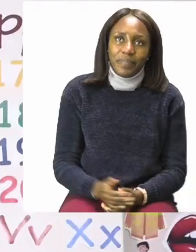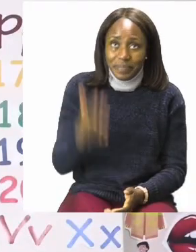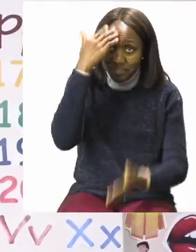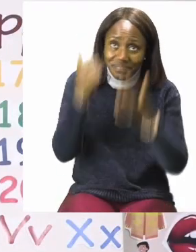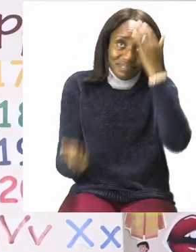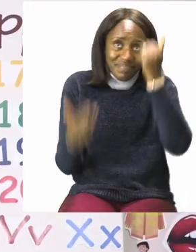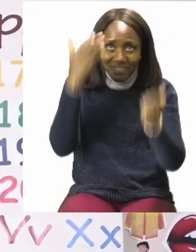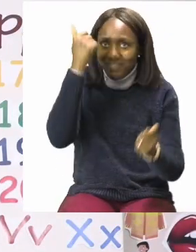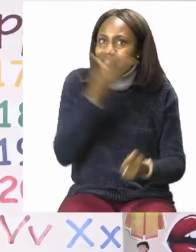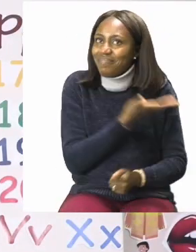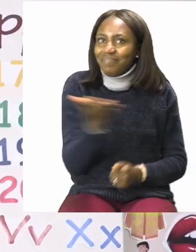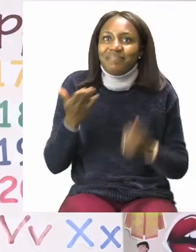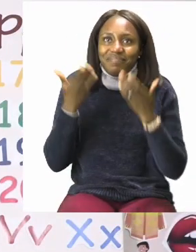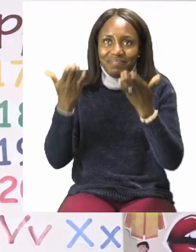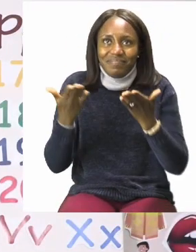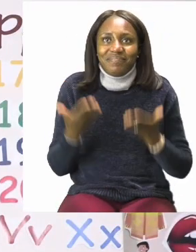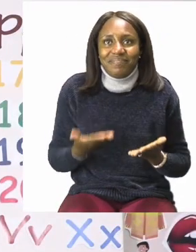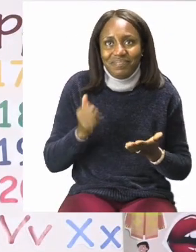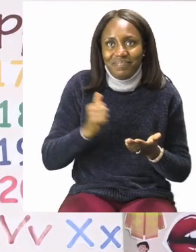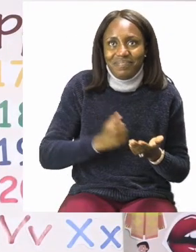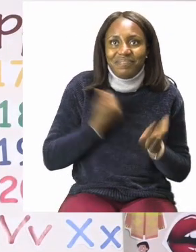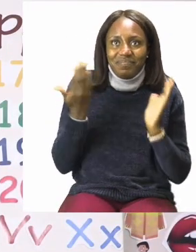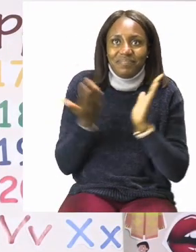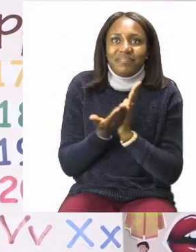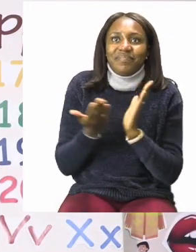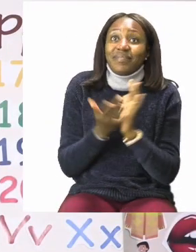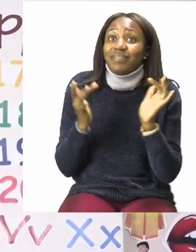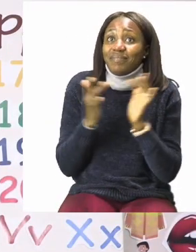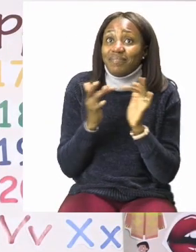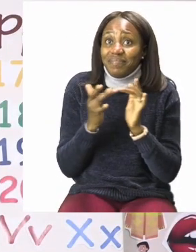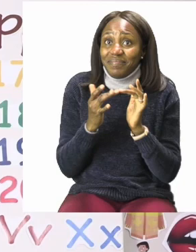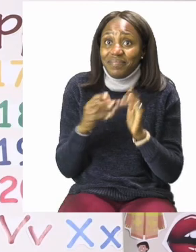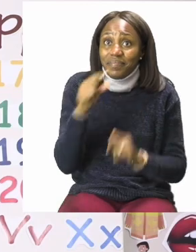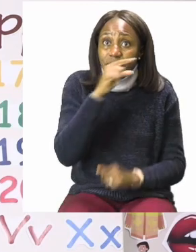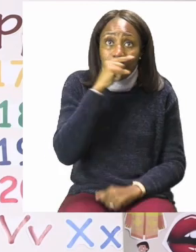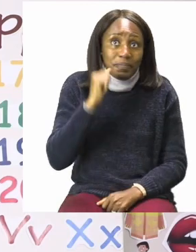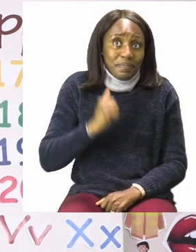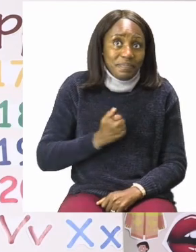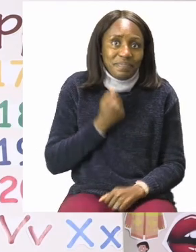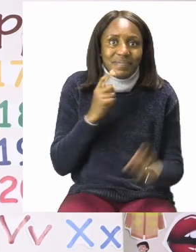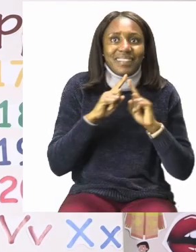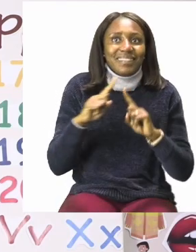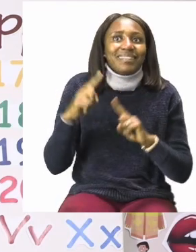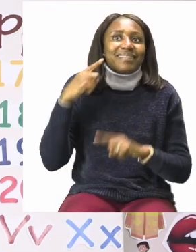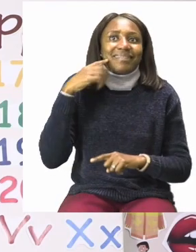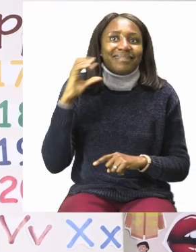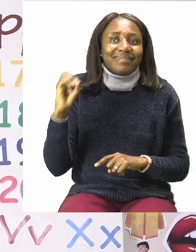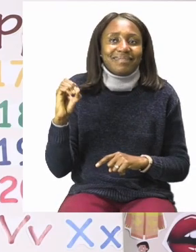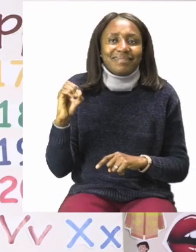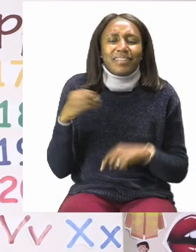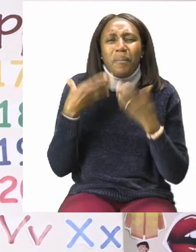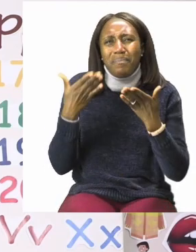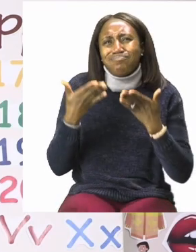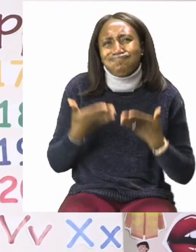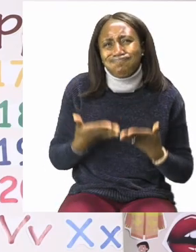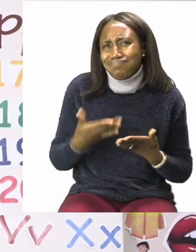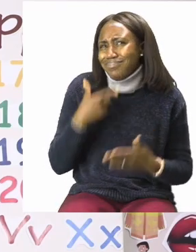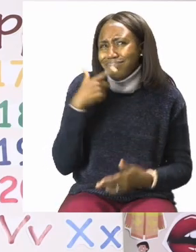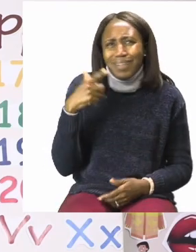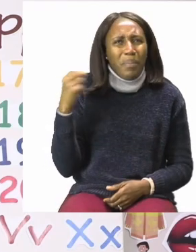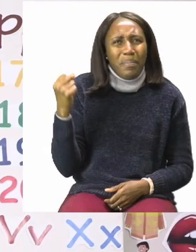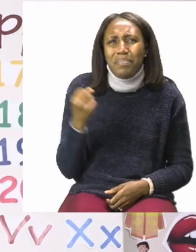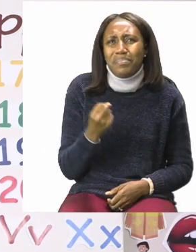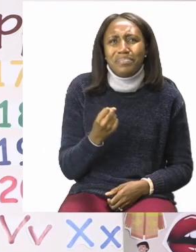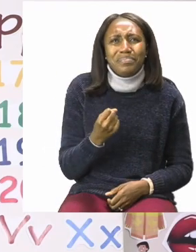Hello everyone and welcome to My Zone Online School. My name is Teacher Mutsa and thank you so